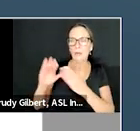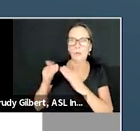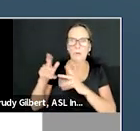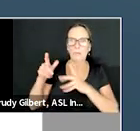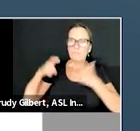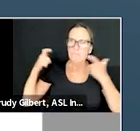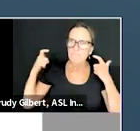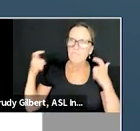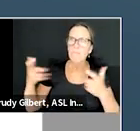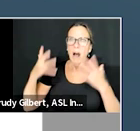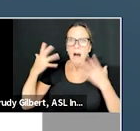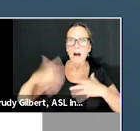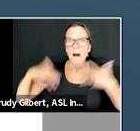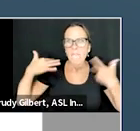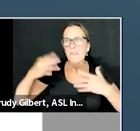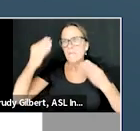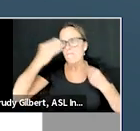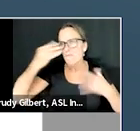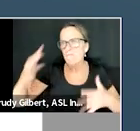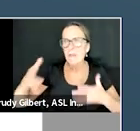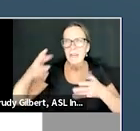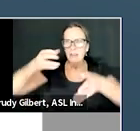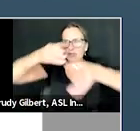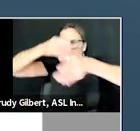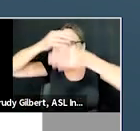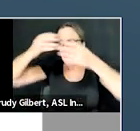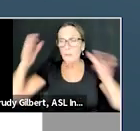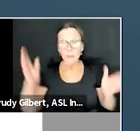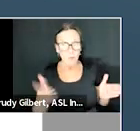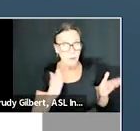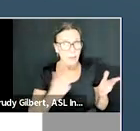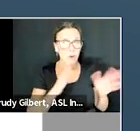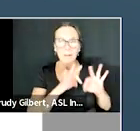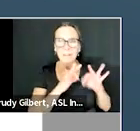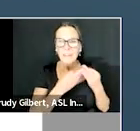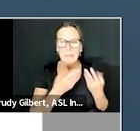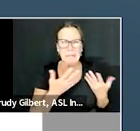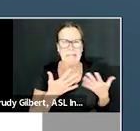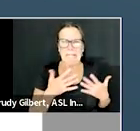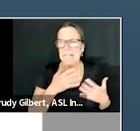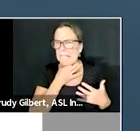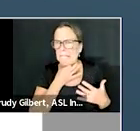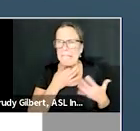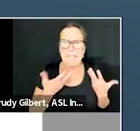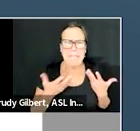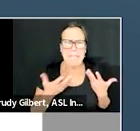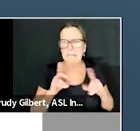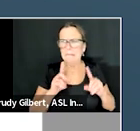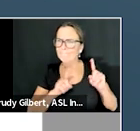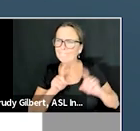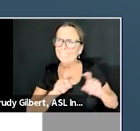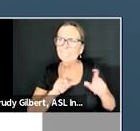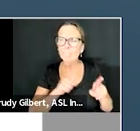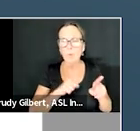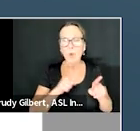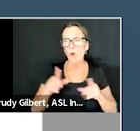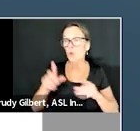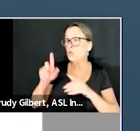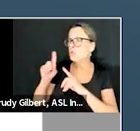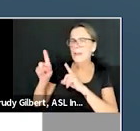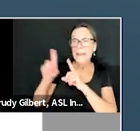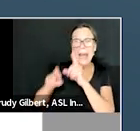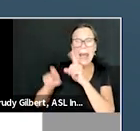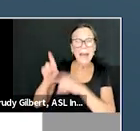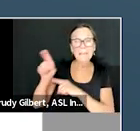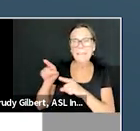knowledge. And so we encourage families, if they have questions, to post a question to the Google group, and someone